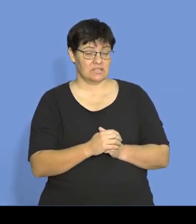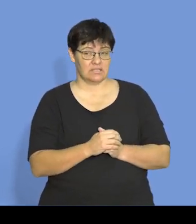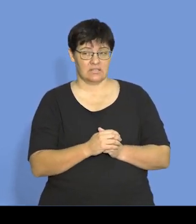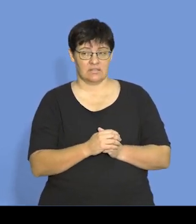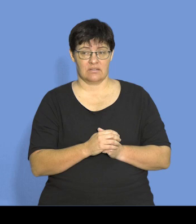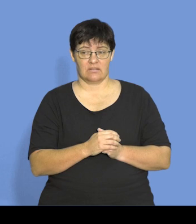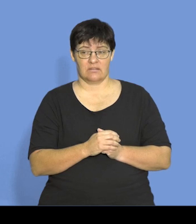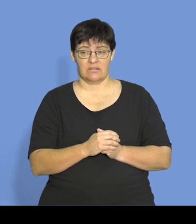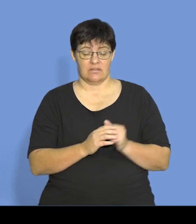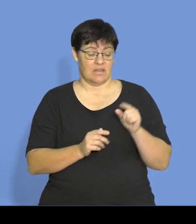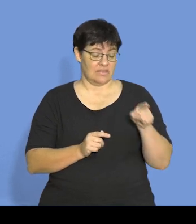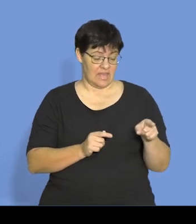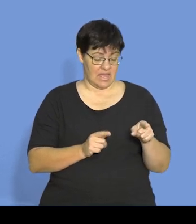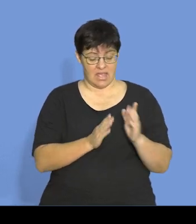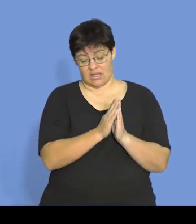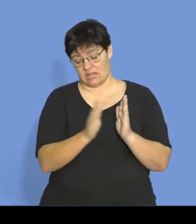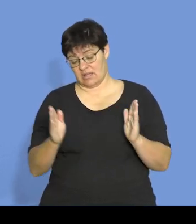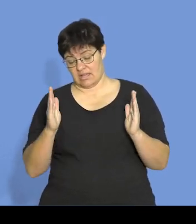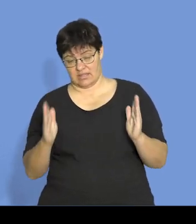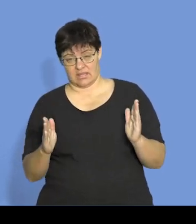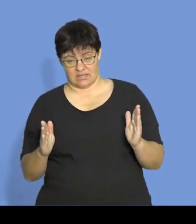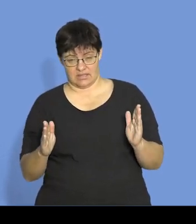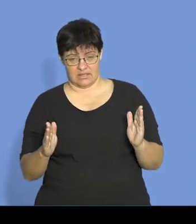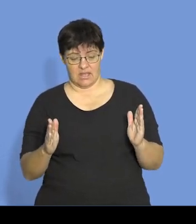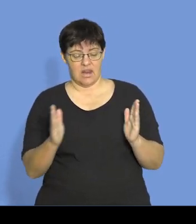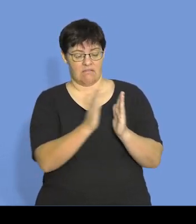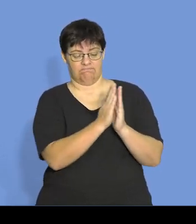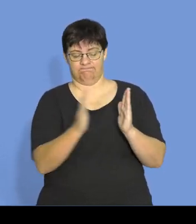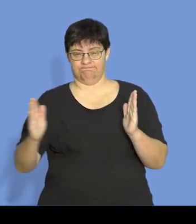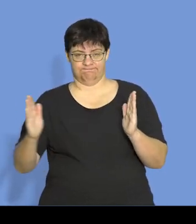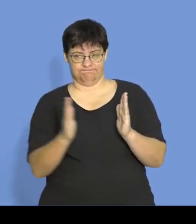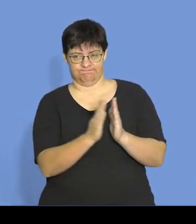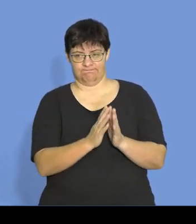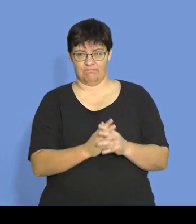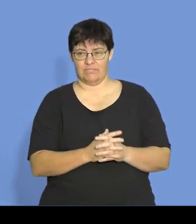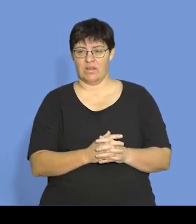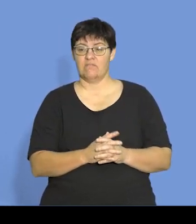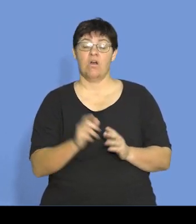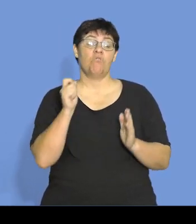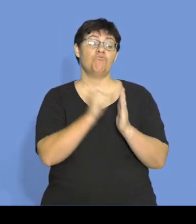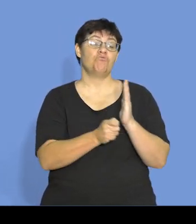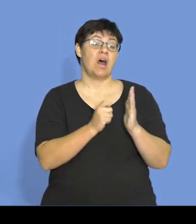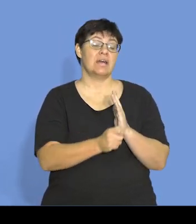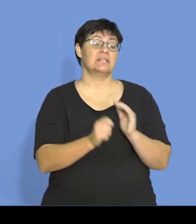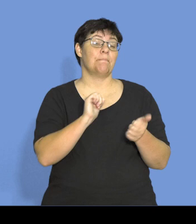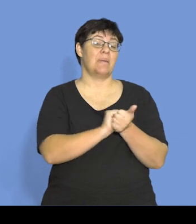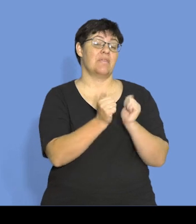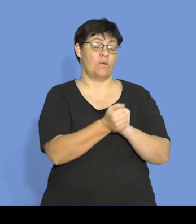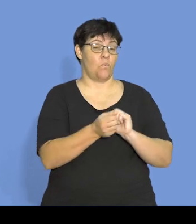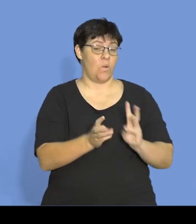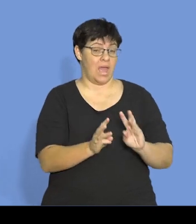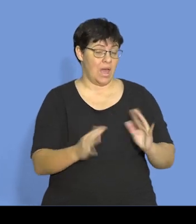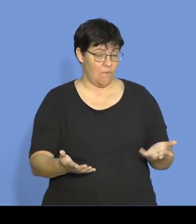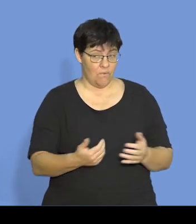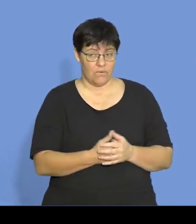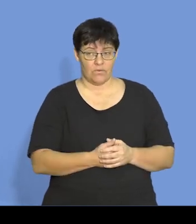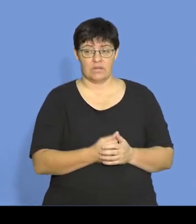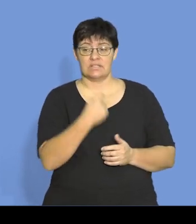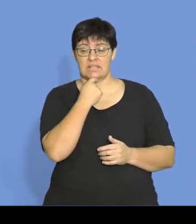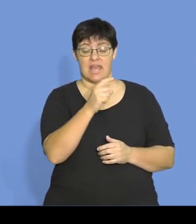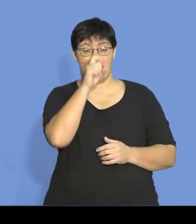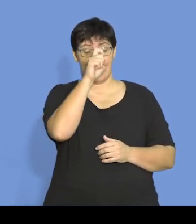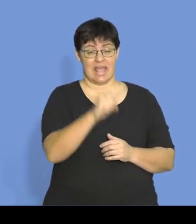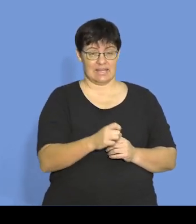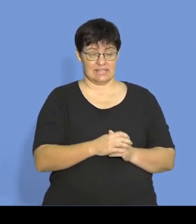be at that point, and in between there. So if you write it down mathematically, you will